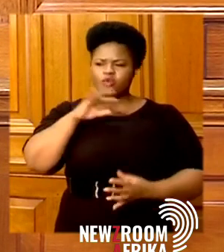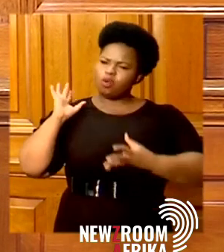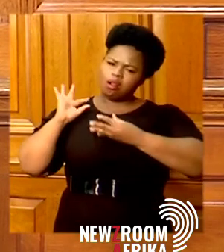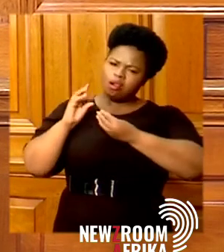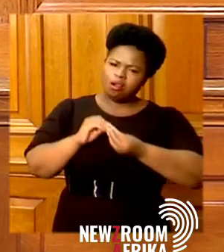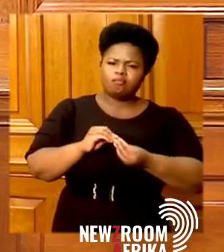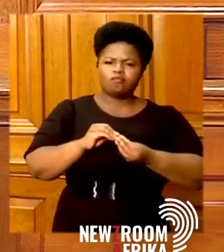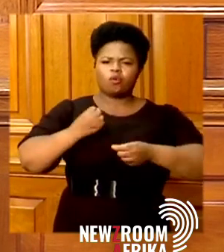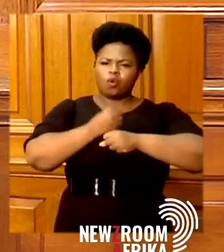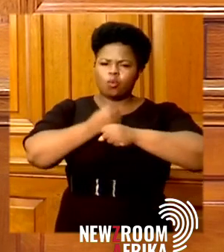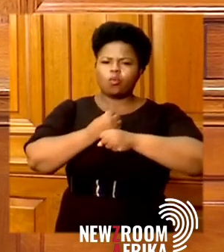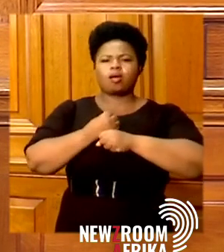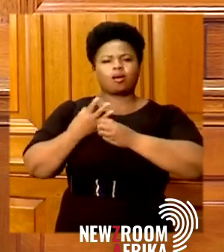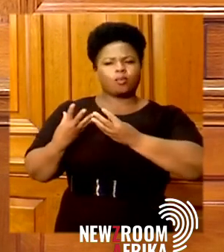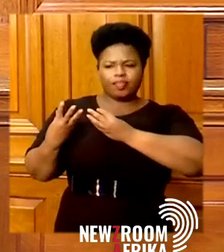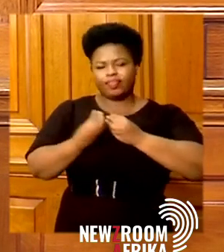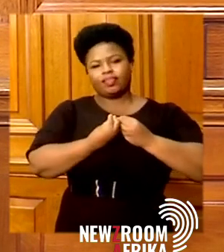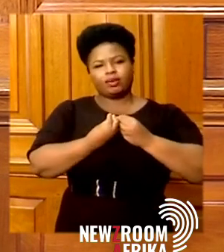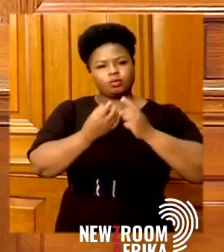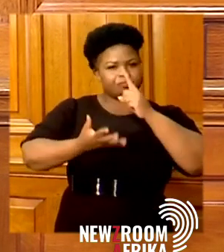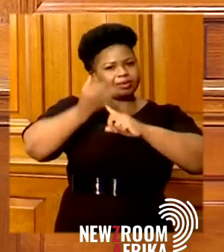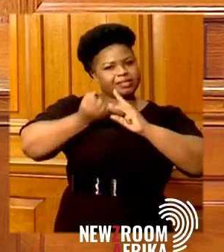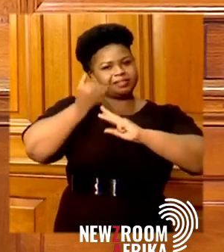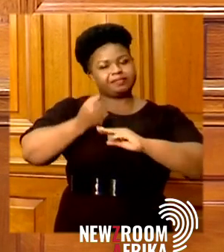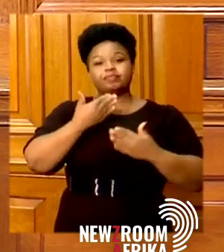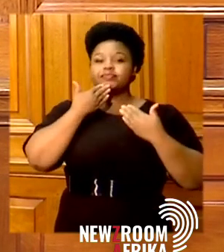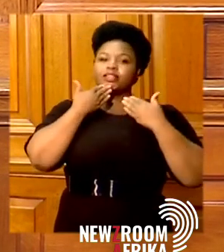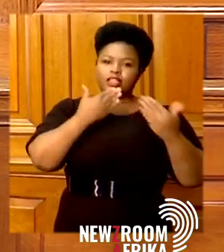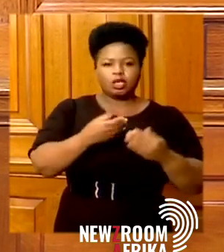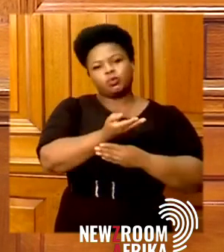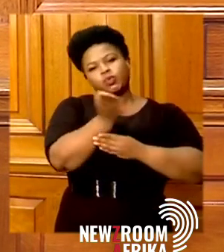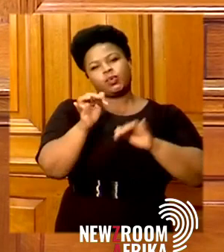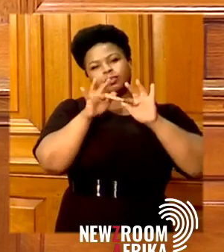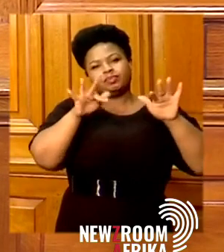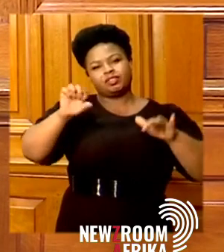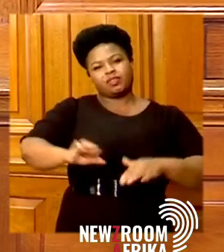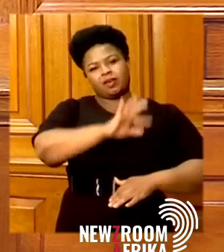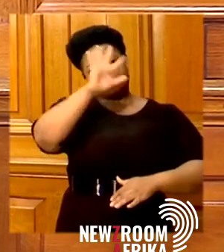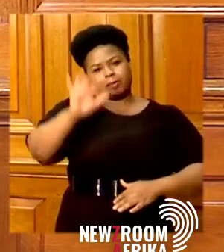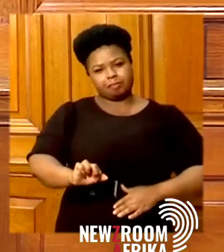to achieve the progress that we have. Thank you to all of you South Africans.